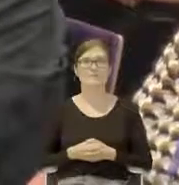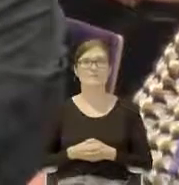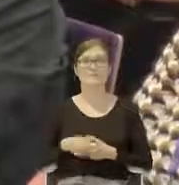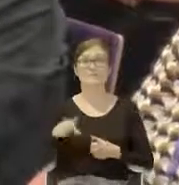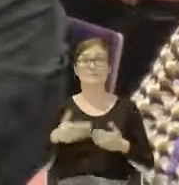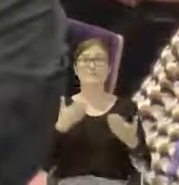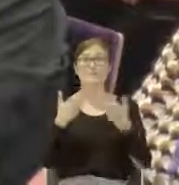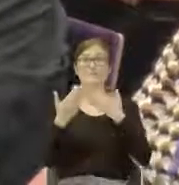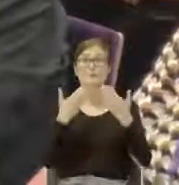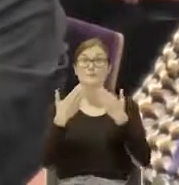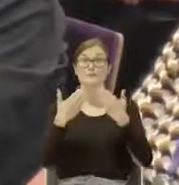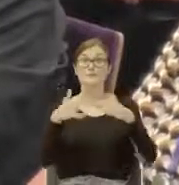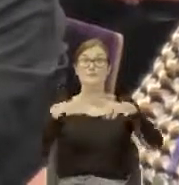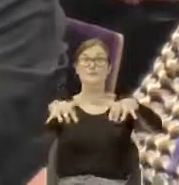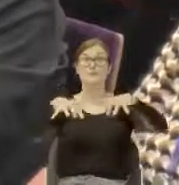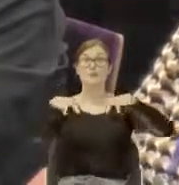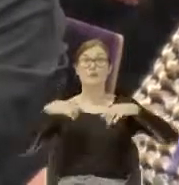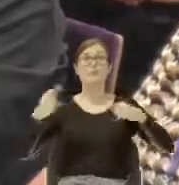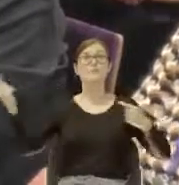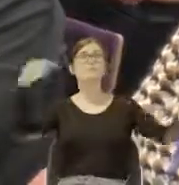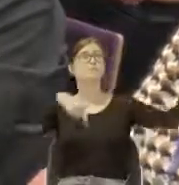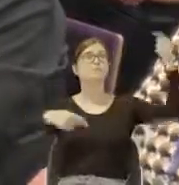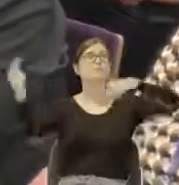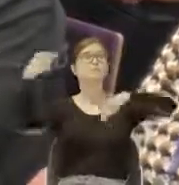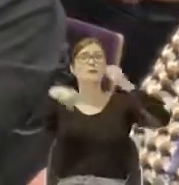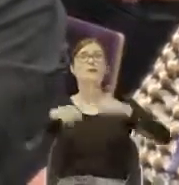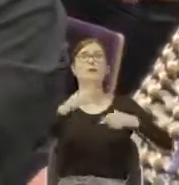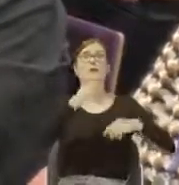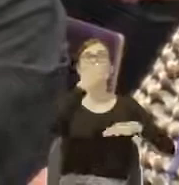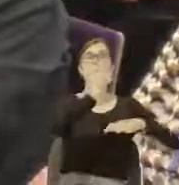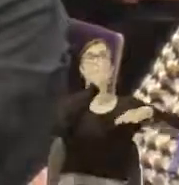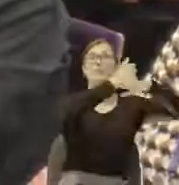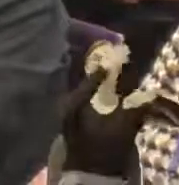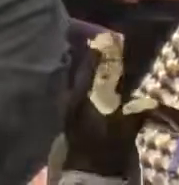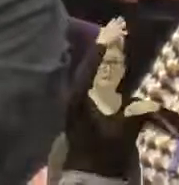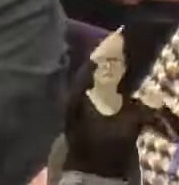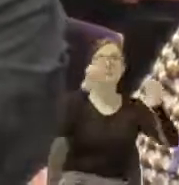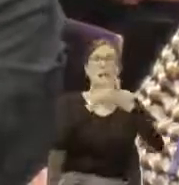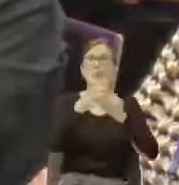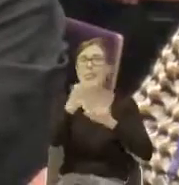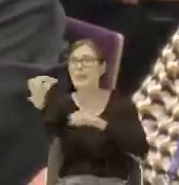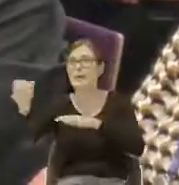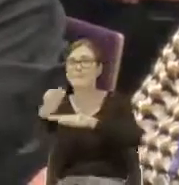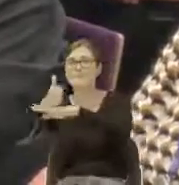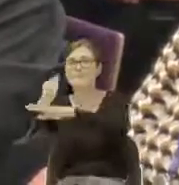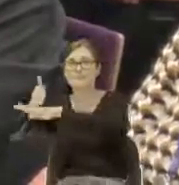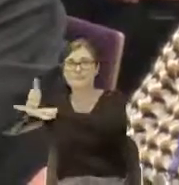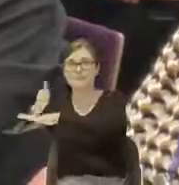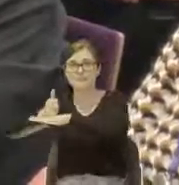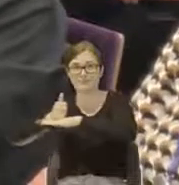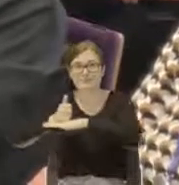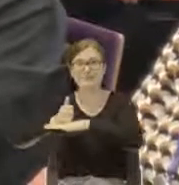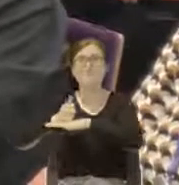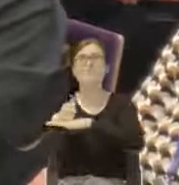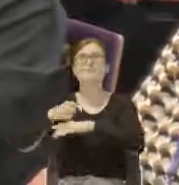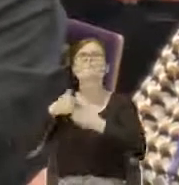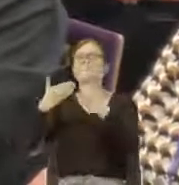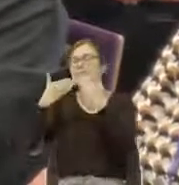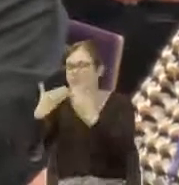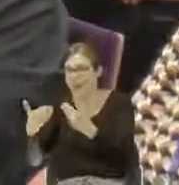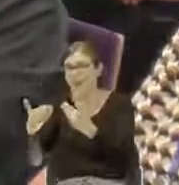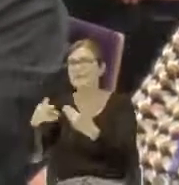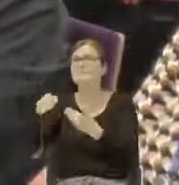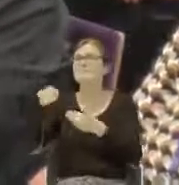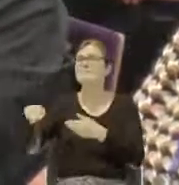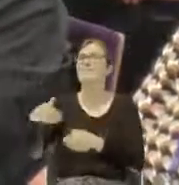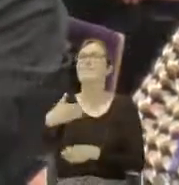Allow me to thank our hosts from the Government of Poland, the City of Katowice, and UN Habitat for securing the